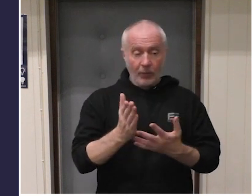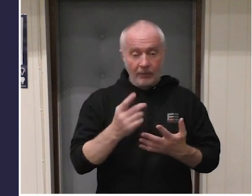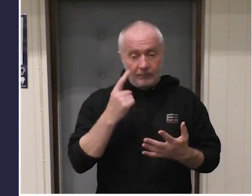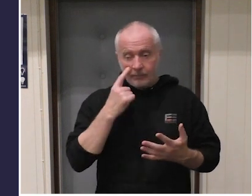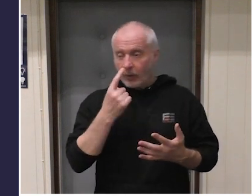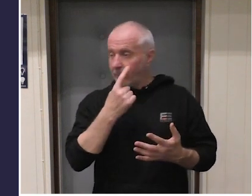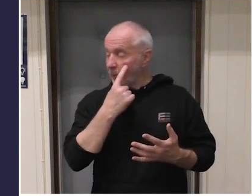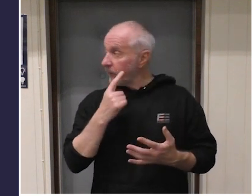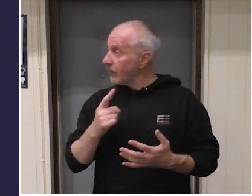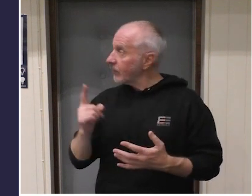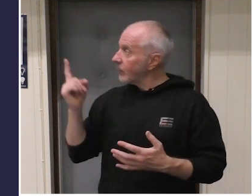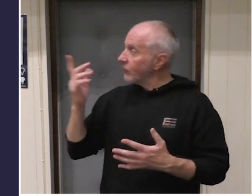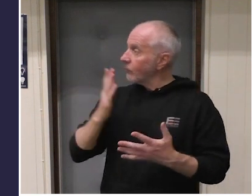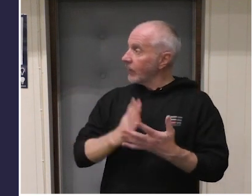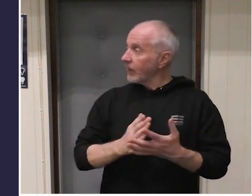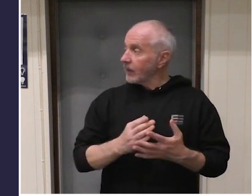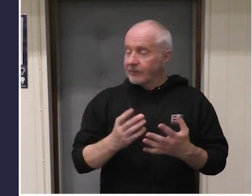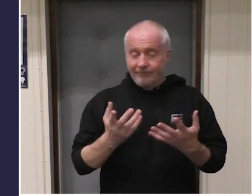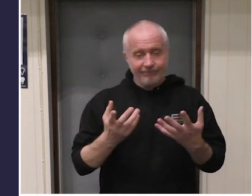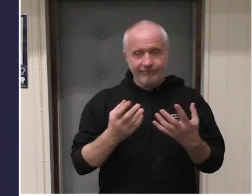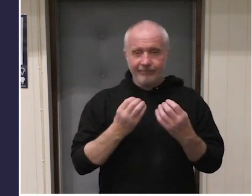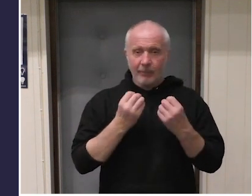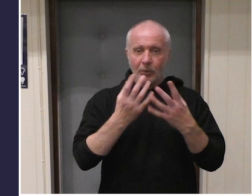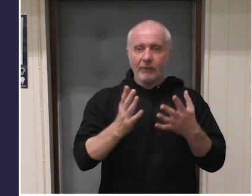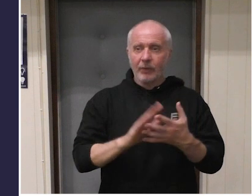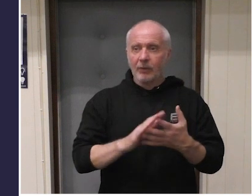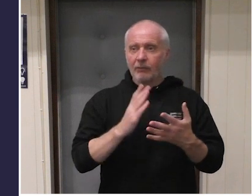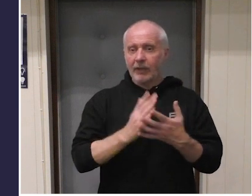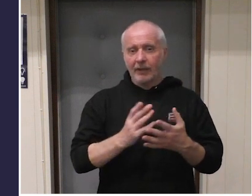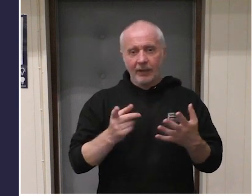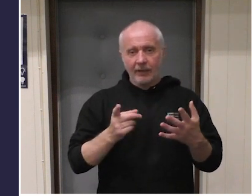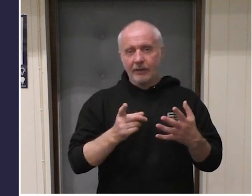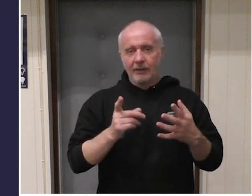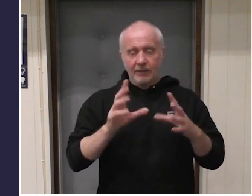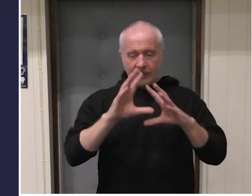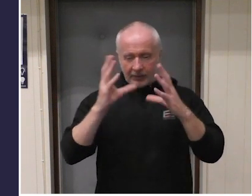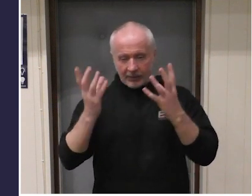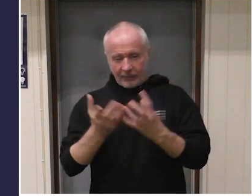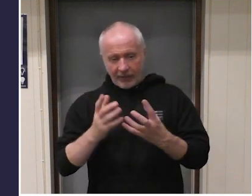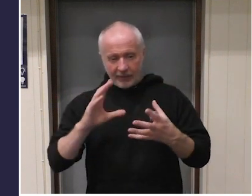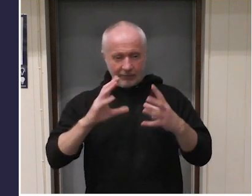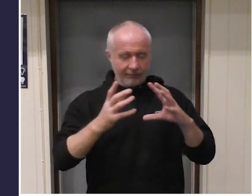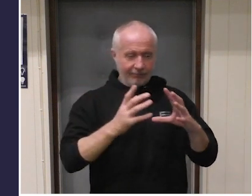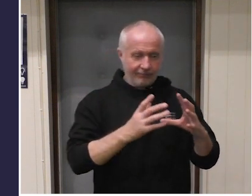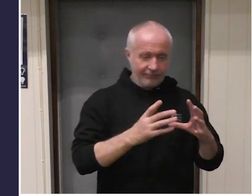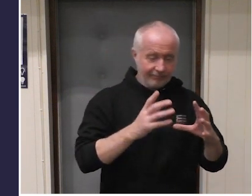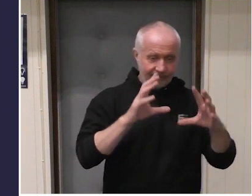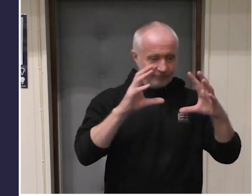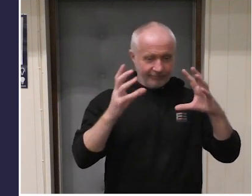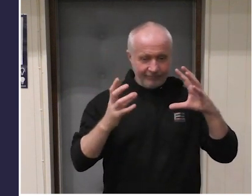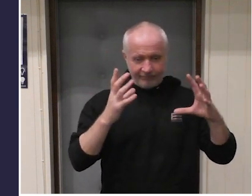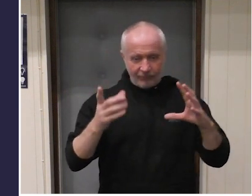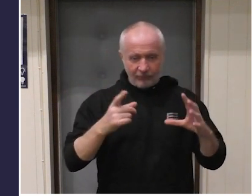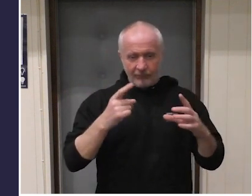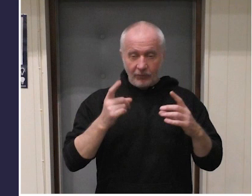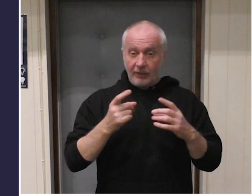it's one of the most beautiful proofs too. It involves basically packing hyperdimensional spheres in larger hyperdimensional spheres, and it's